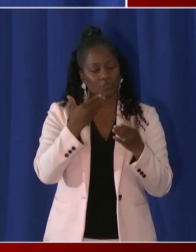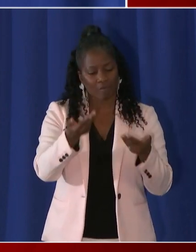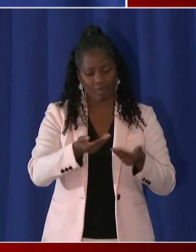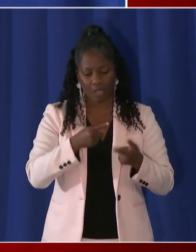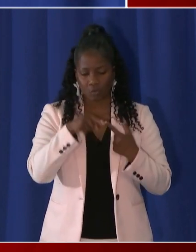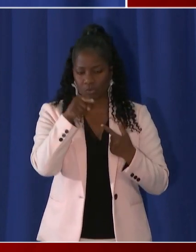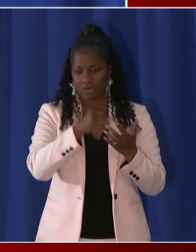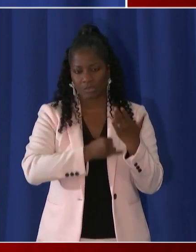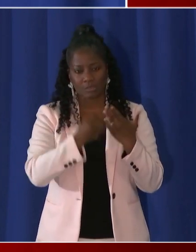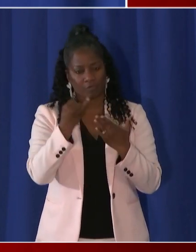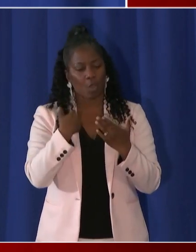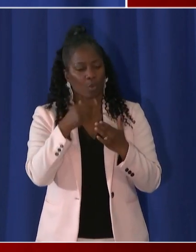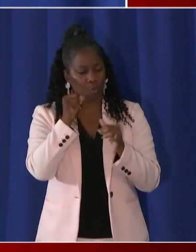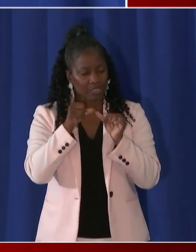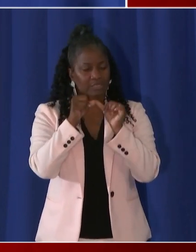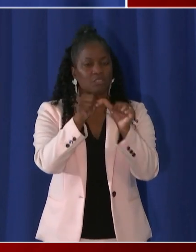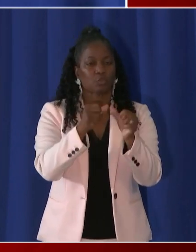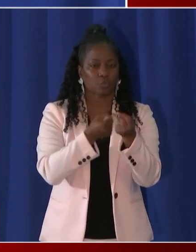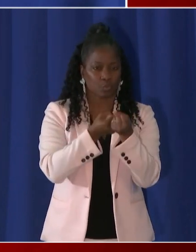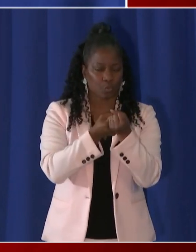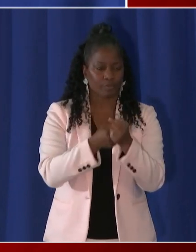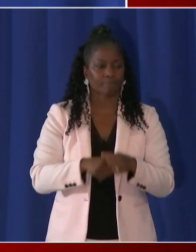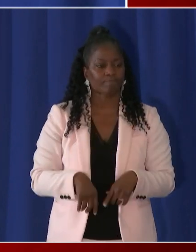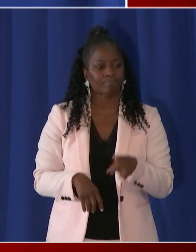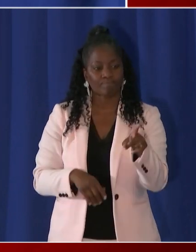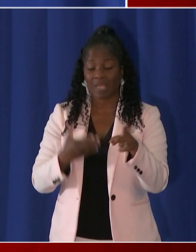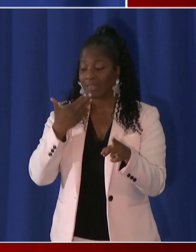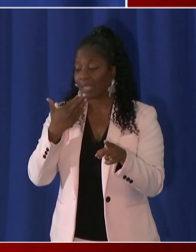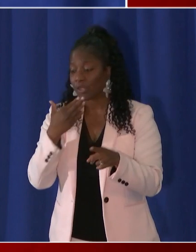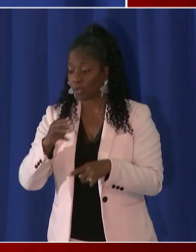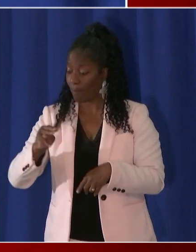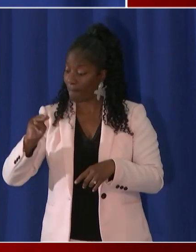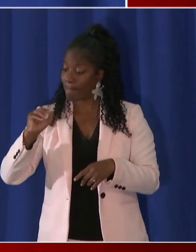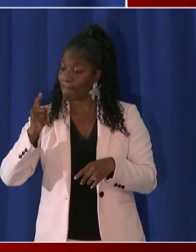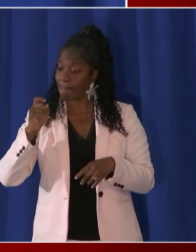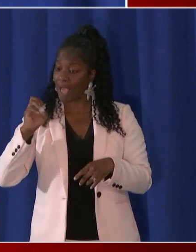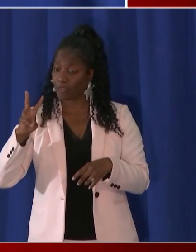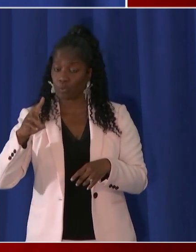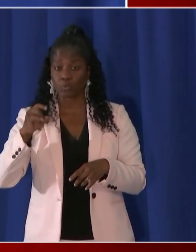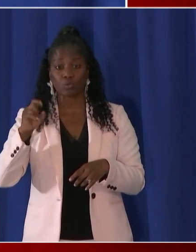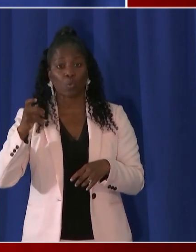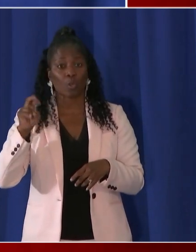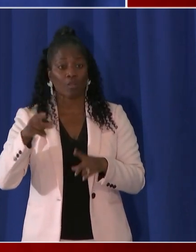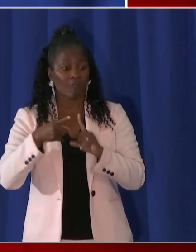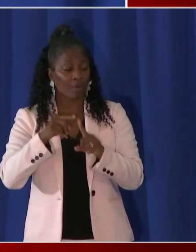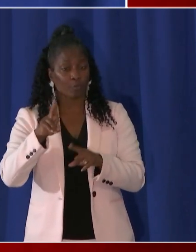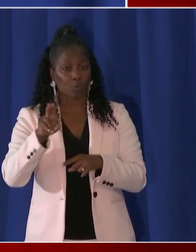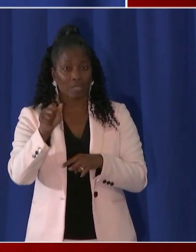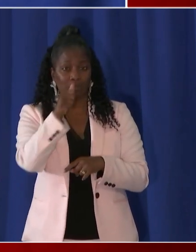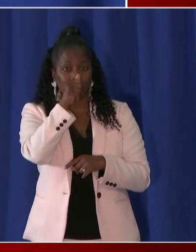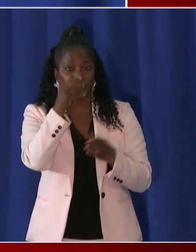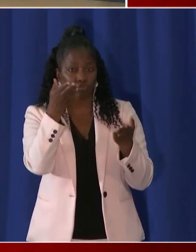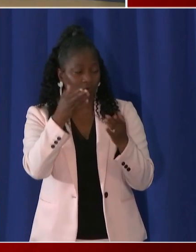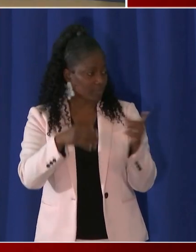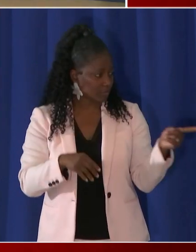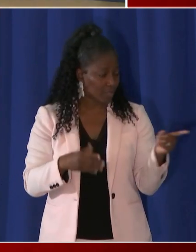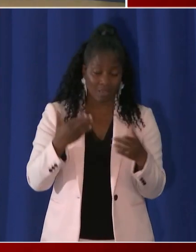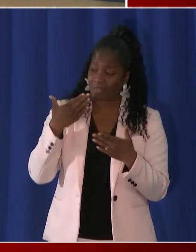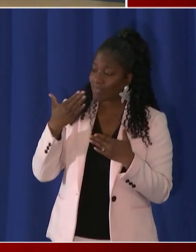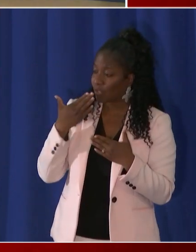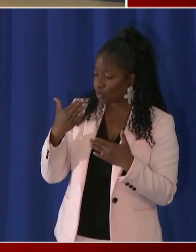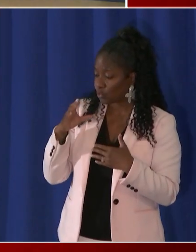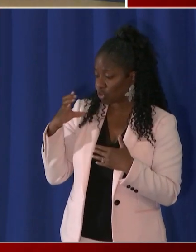continue with our continued support. Thank you. And Matt Stoller from the United States Secret Service. Thank you,